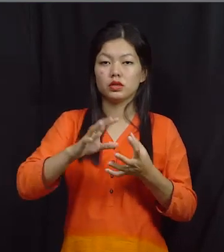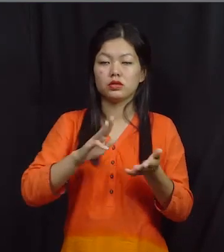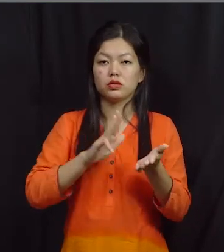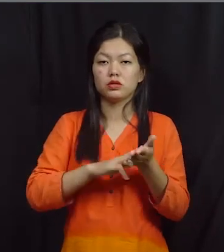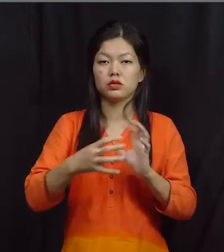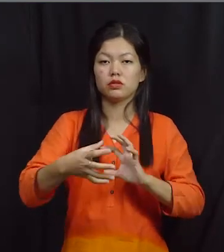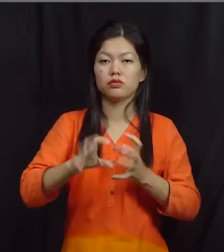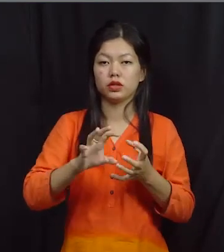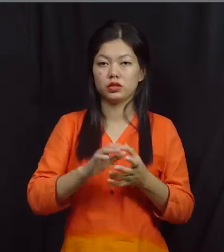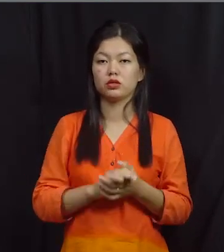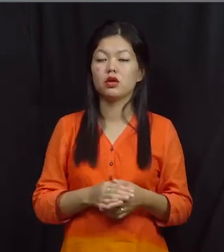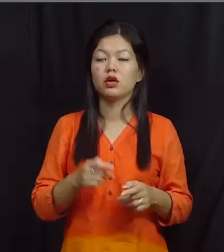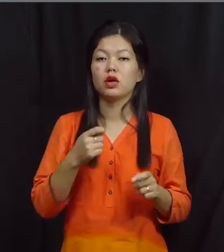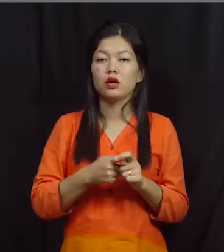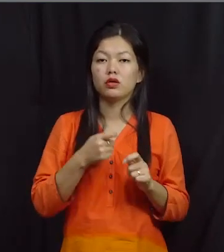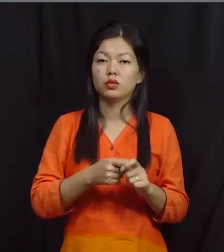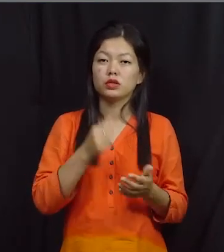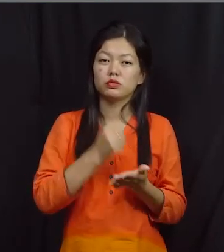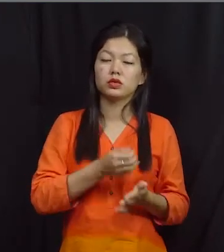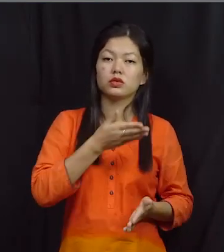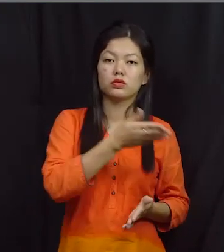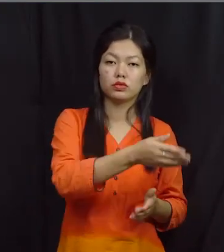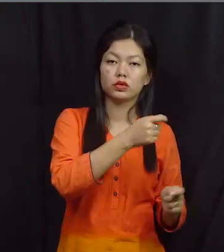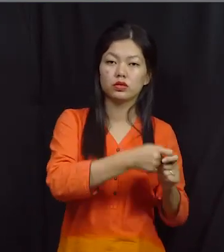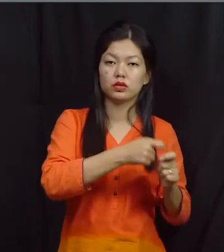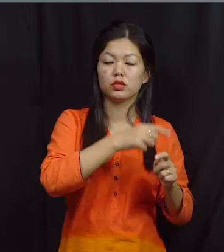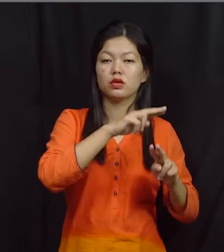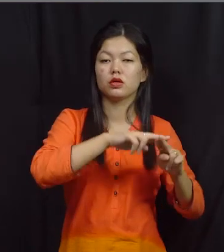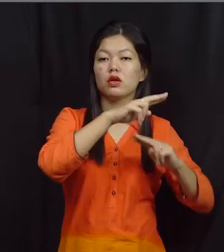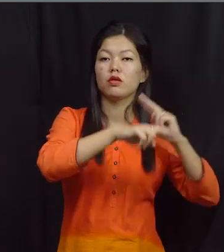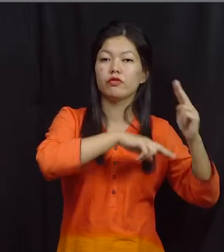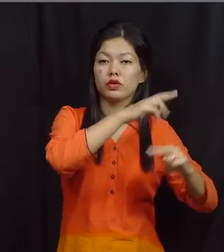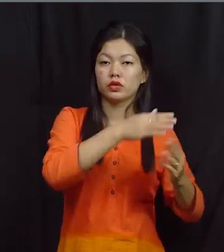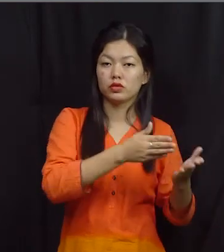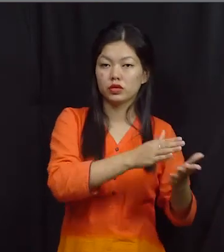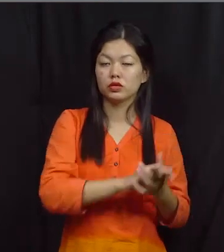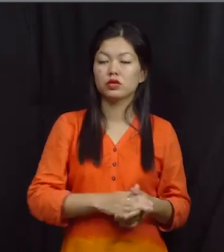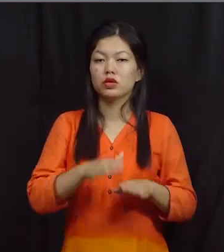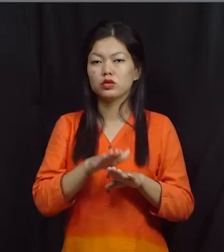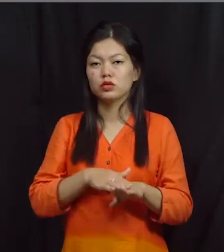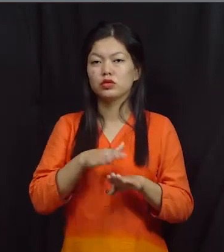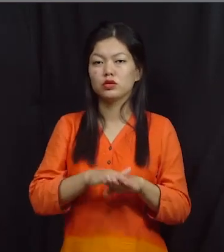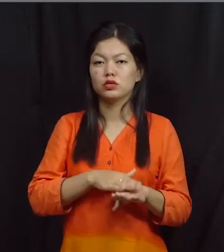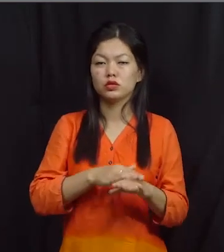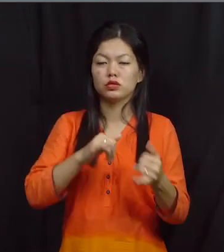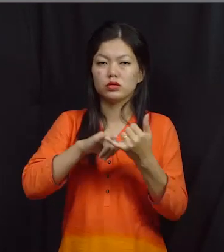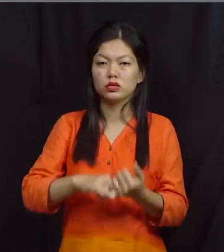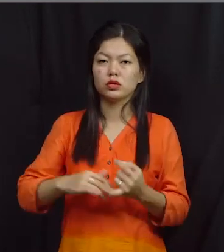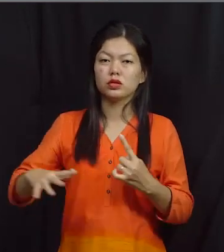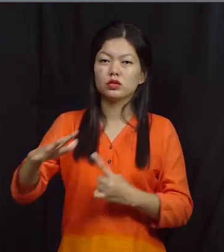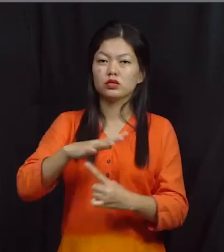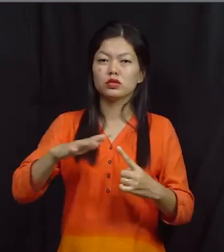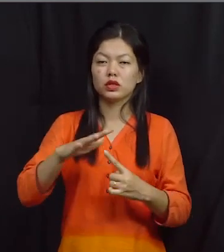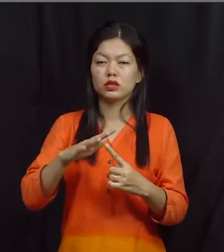advantages and some disadvantages. So what are the advantages? The society became very advanced, the economy was also rising,